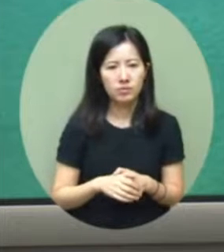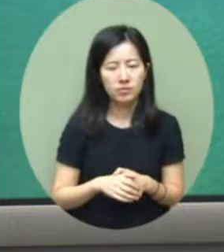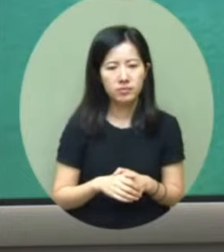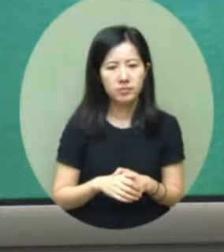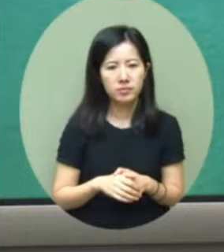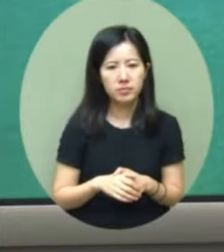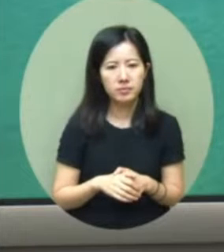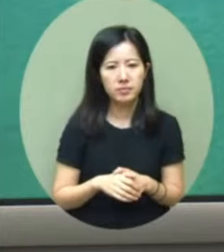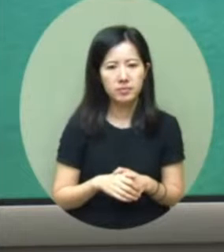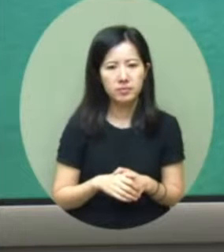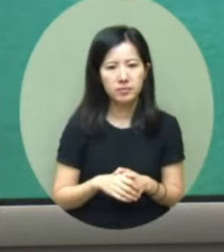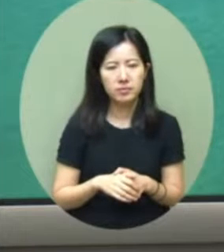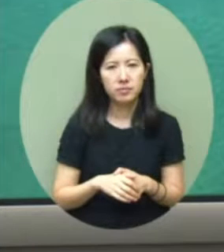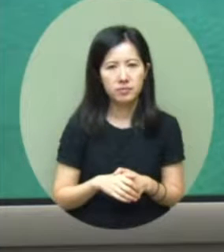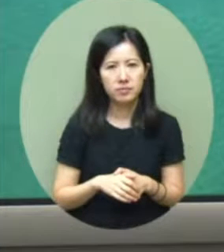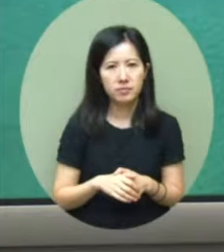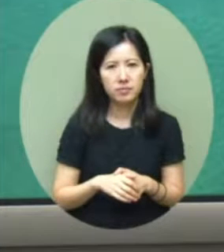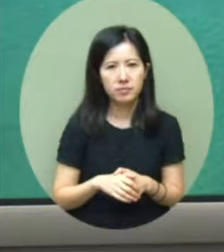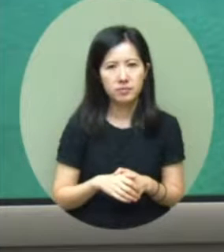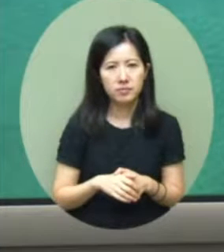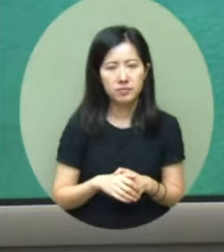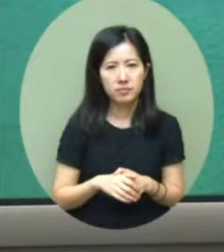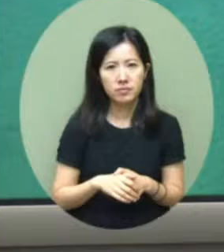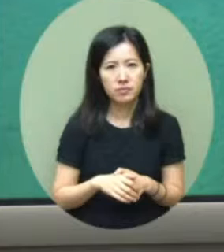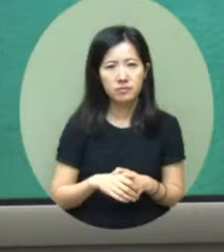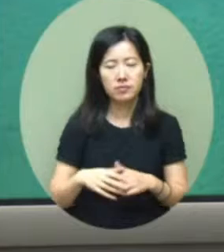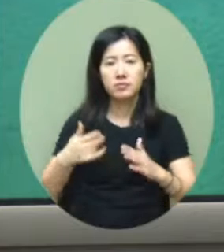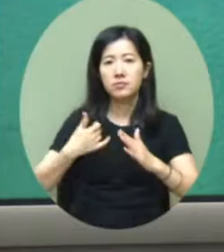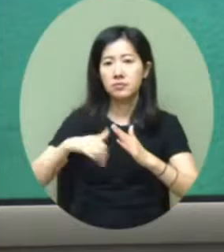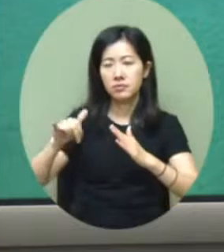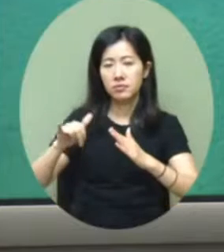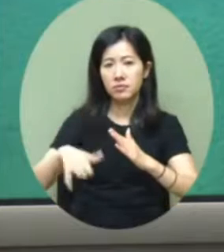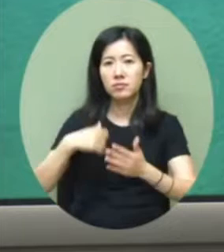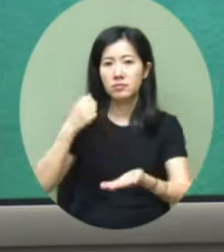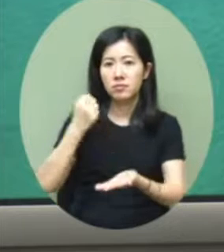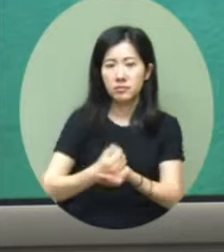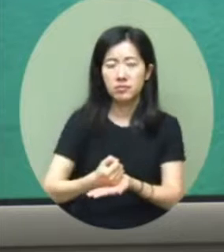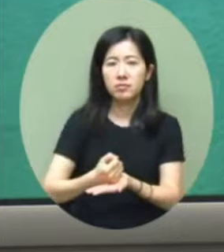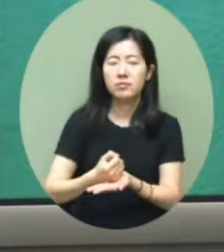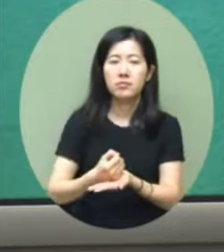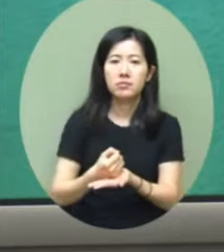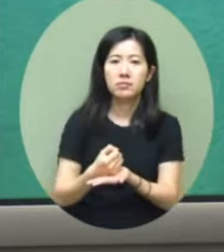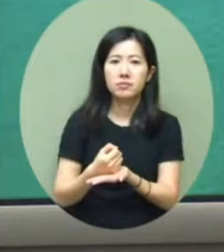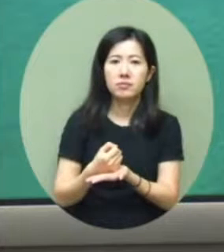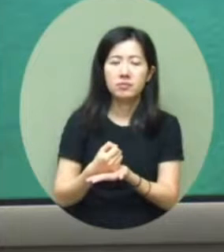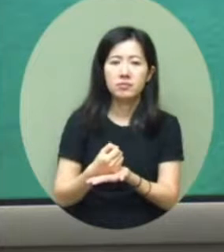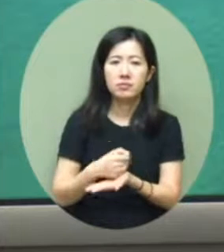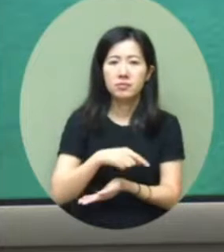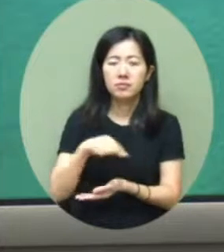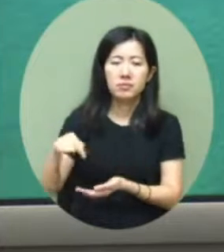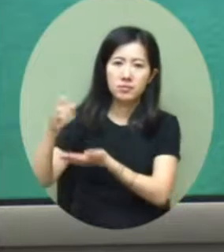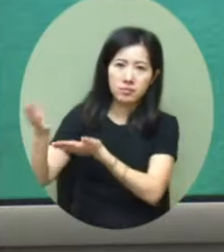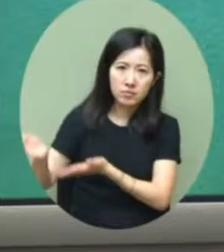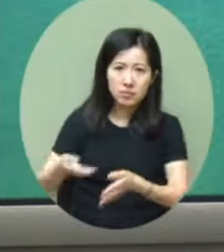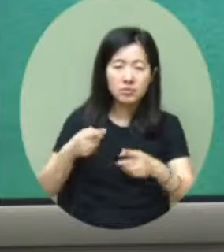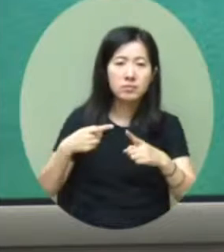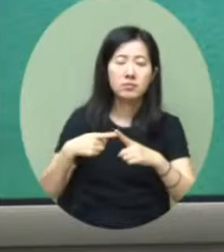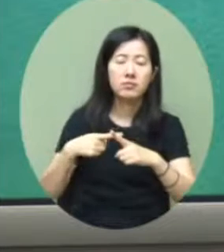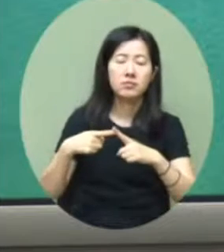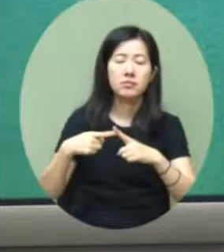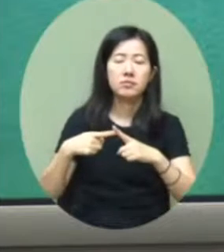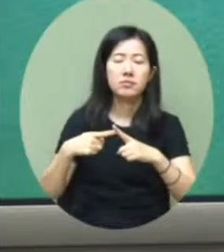immigration control points management, as well as to ensure that there will be a good management